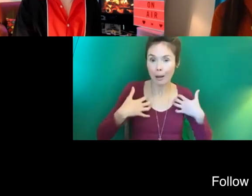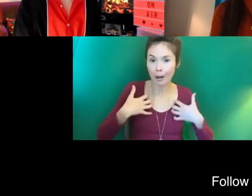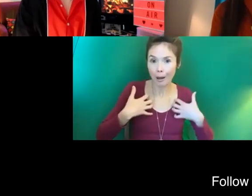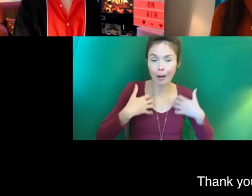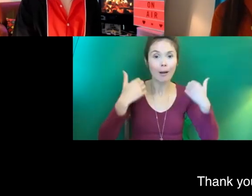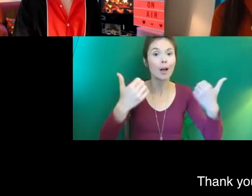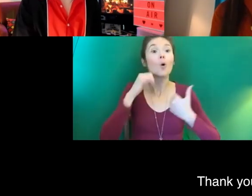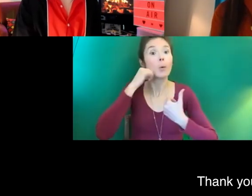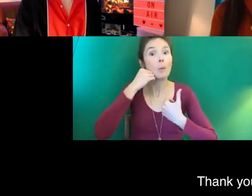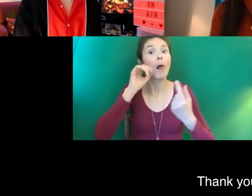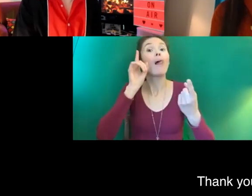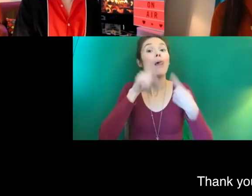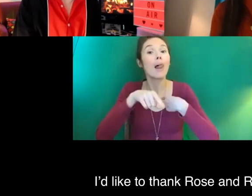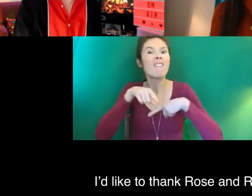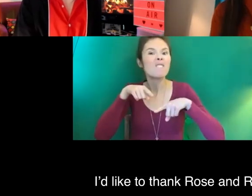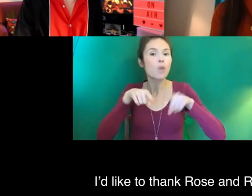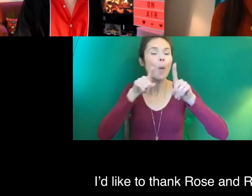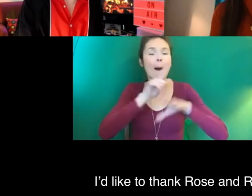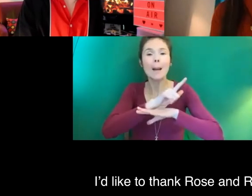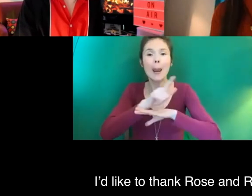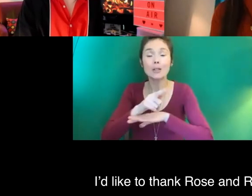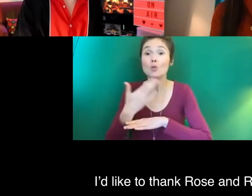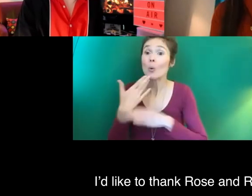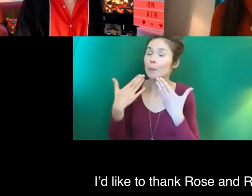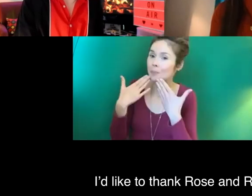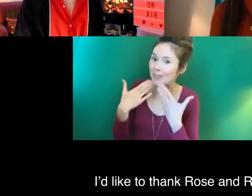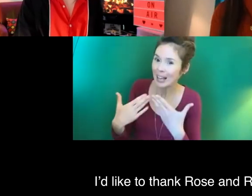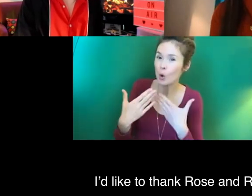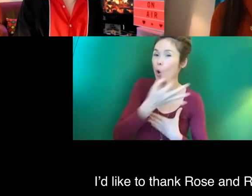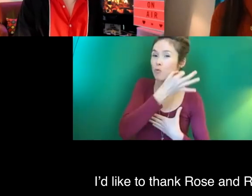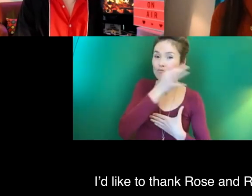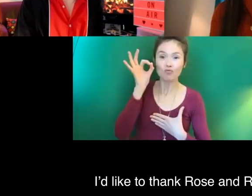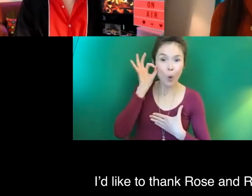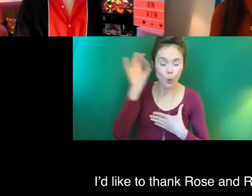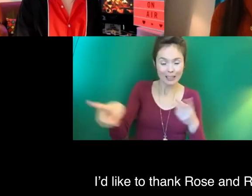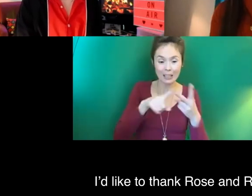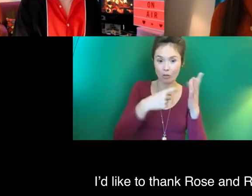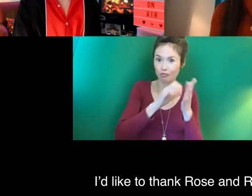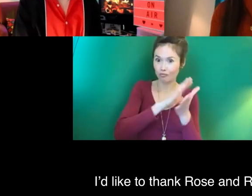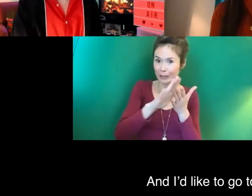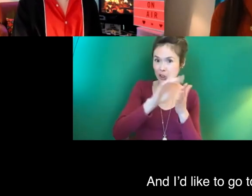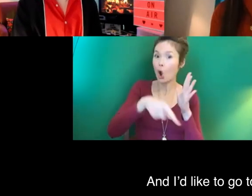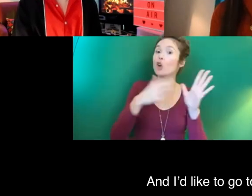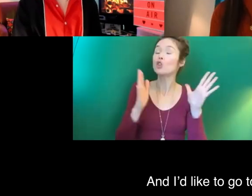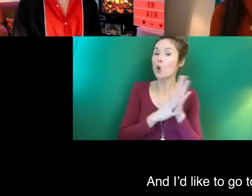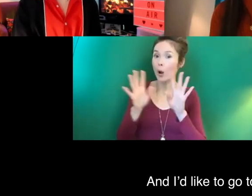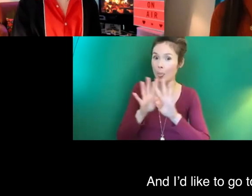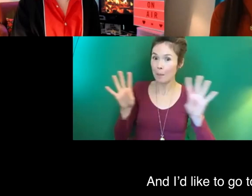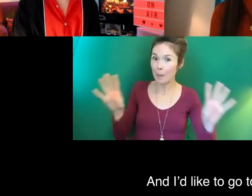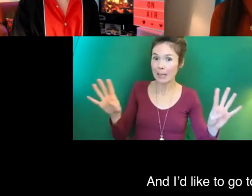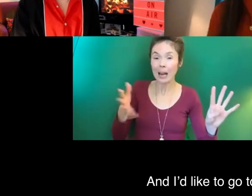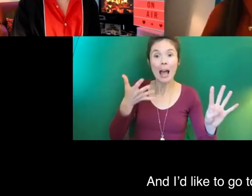up. Thank you so much. So I'd like to just thank Rose and Rich and John from the panel, and I'd just like to go to